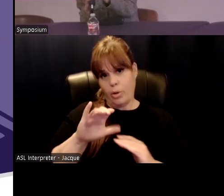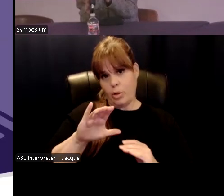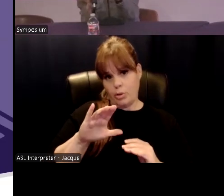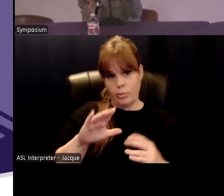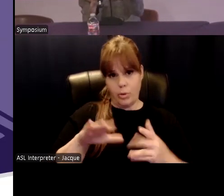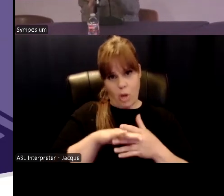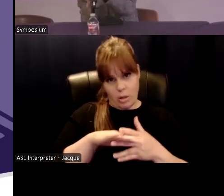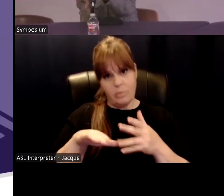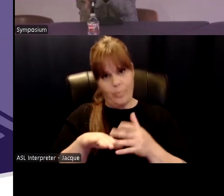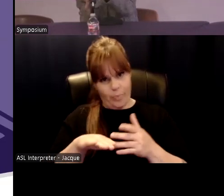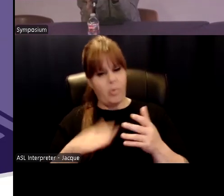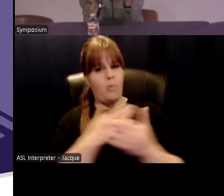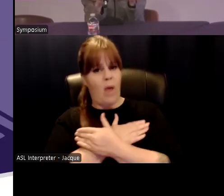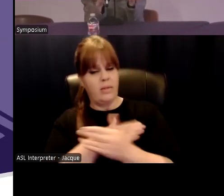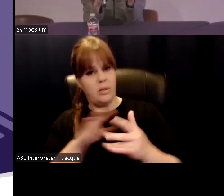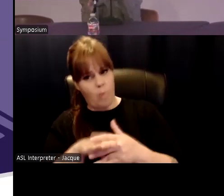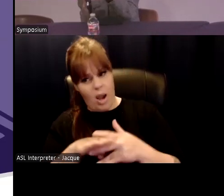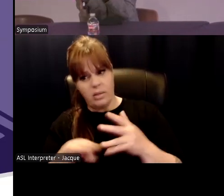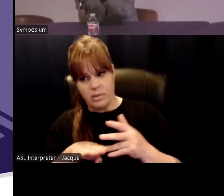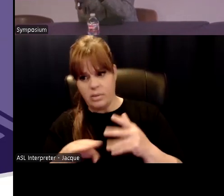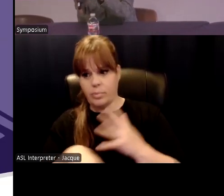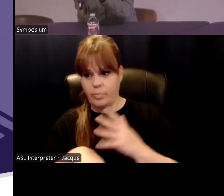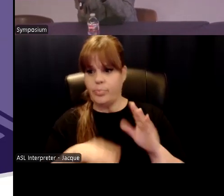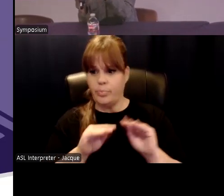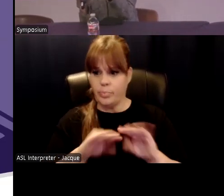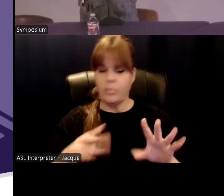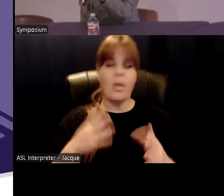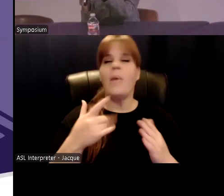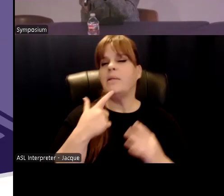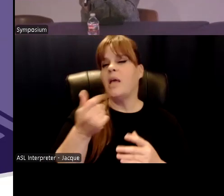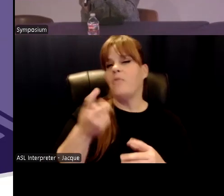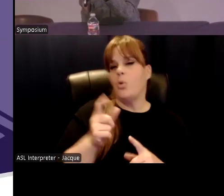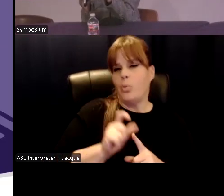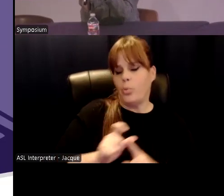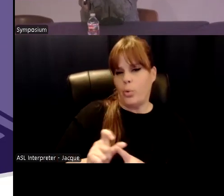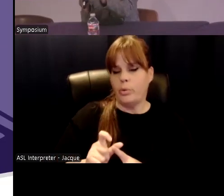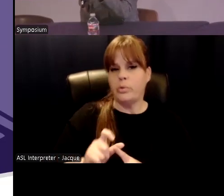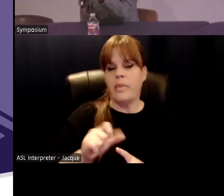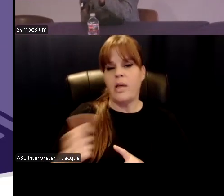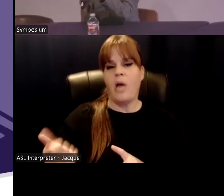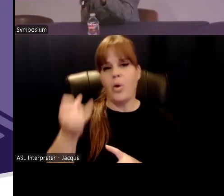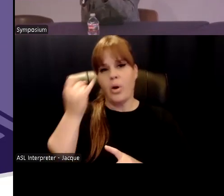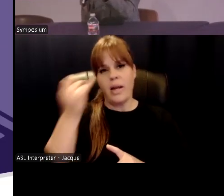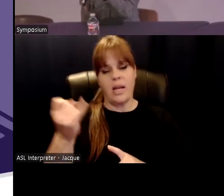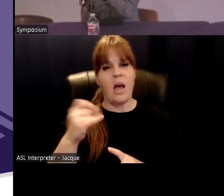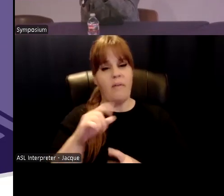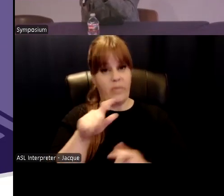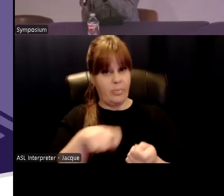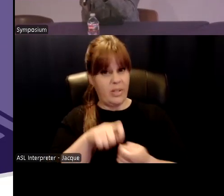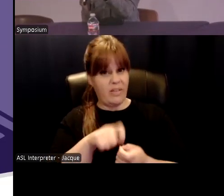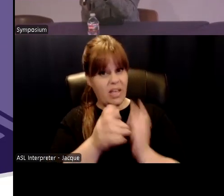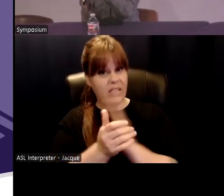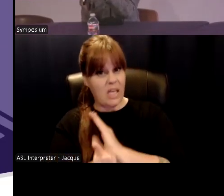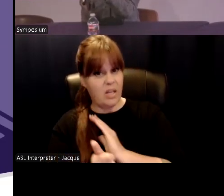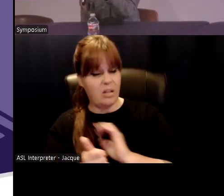throughout the day and intersperse those. I might just say a couple words on that other idea of if there's a specific skill that you